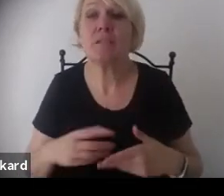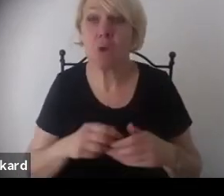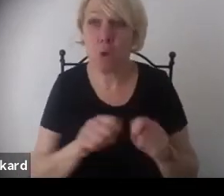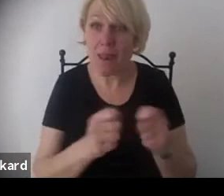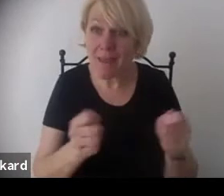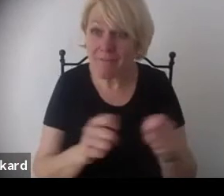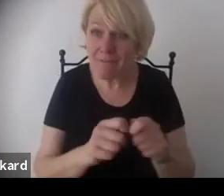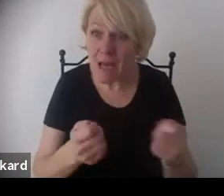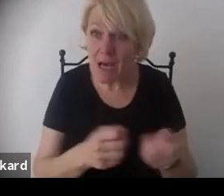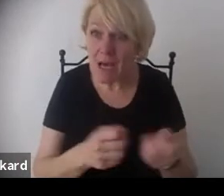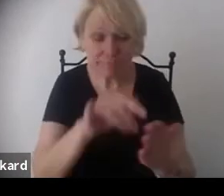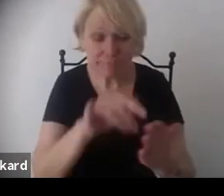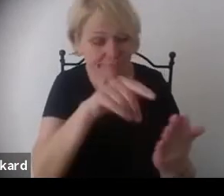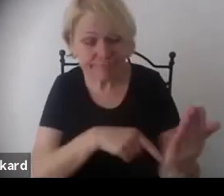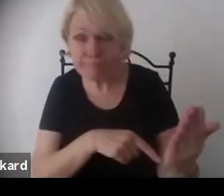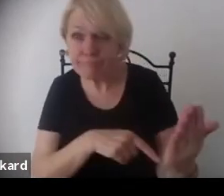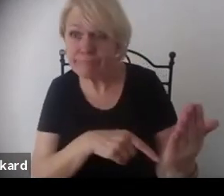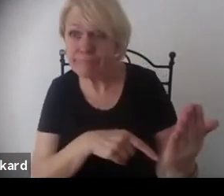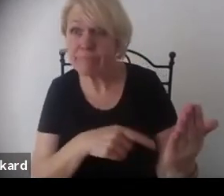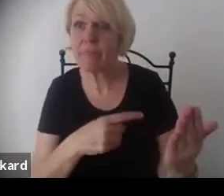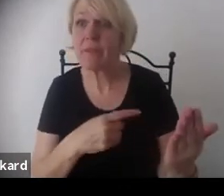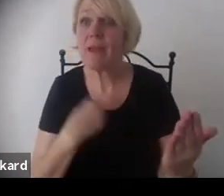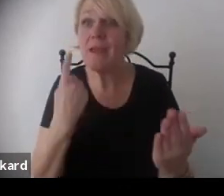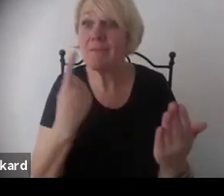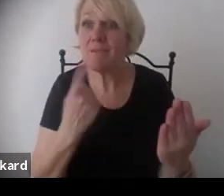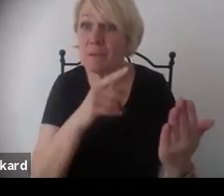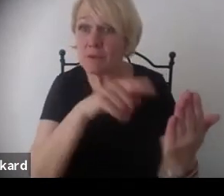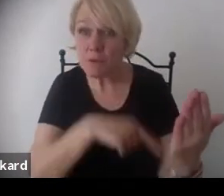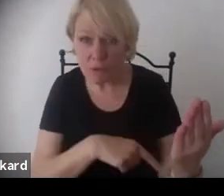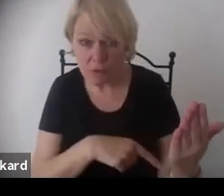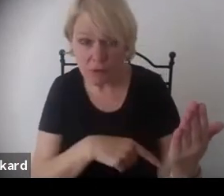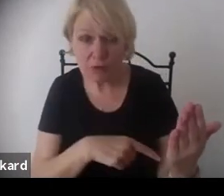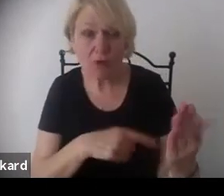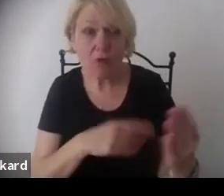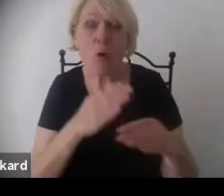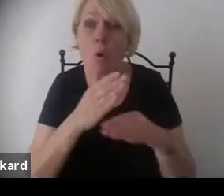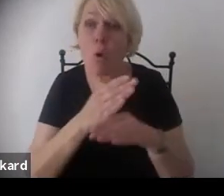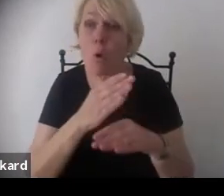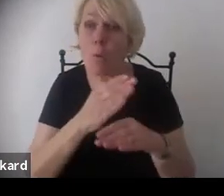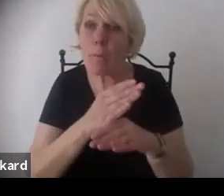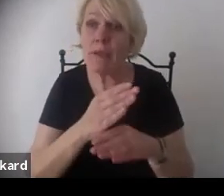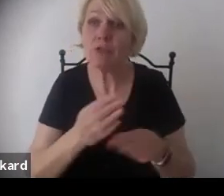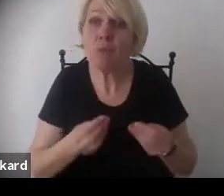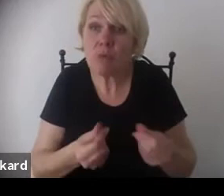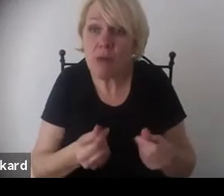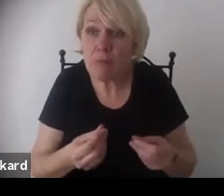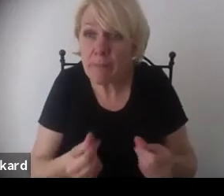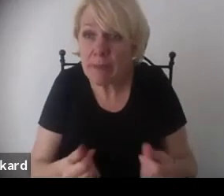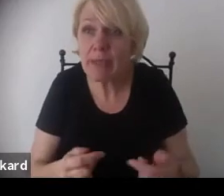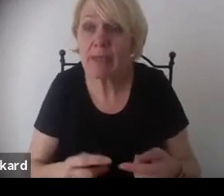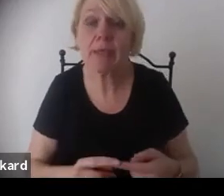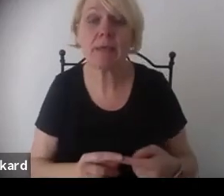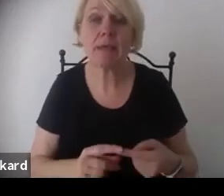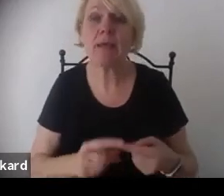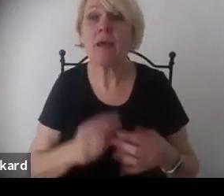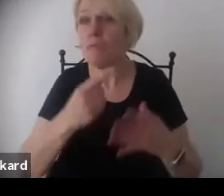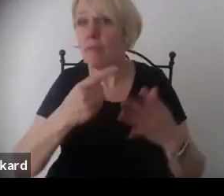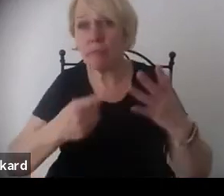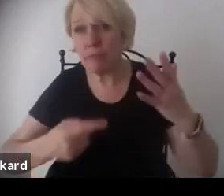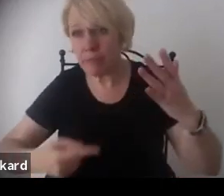said, health promotion through occupational therapist sessions, and so on and so